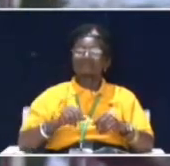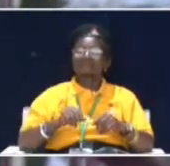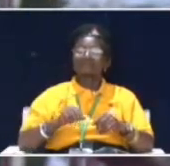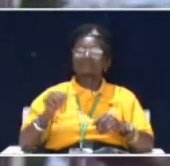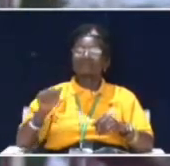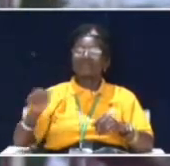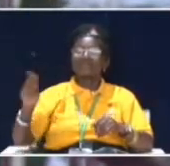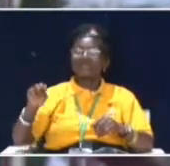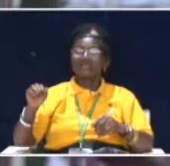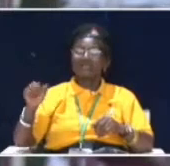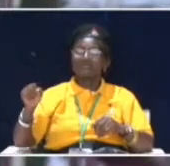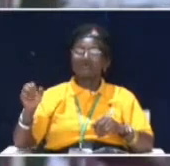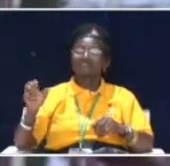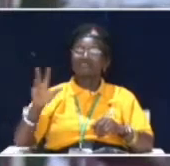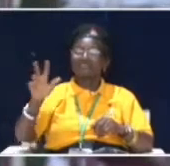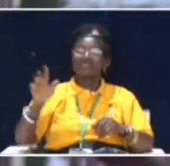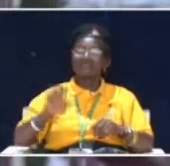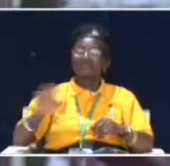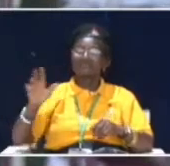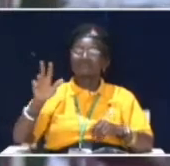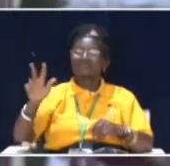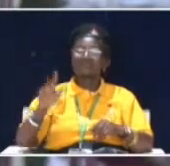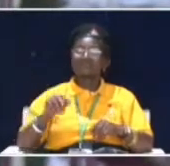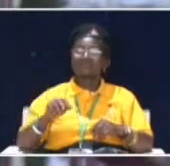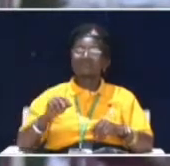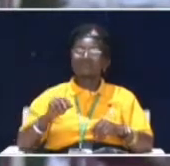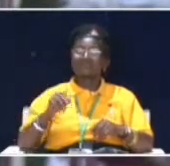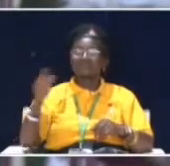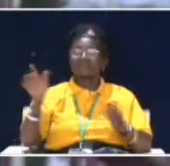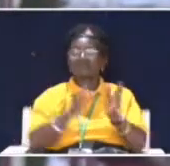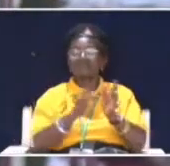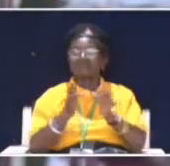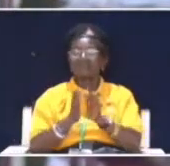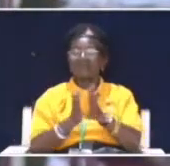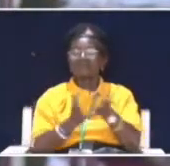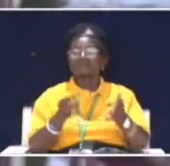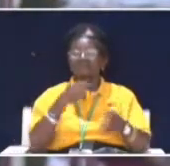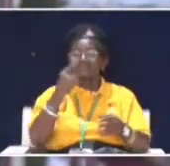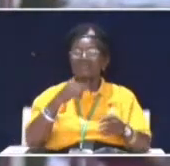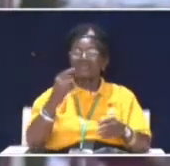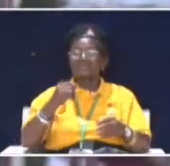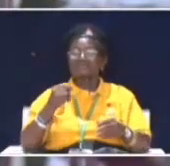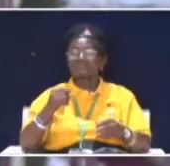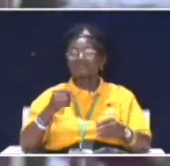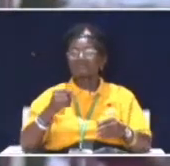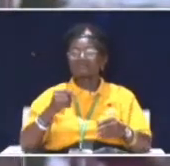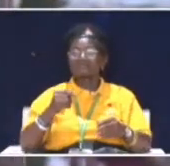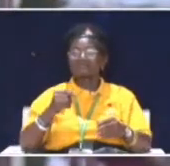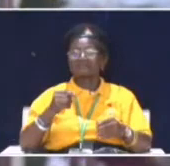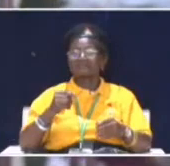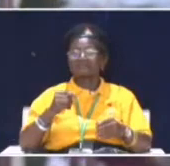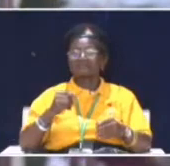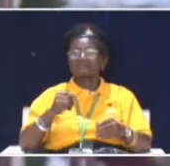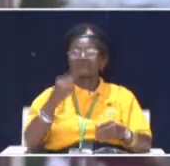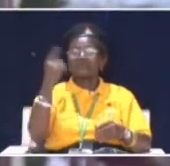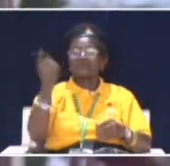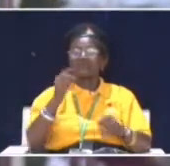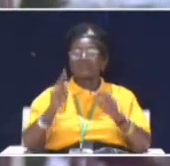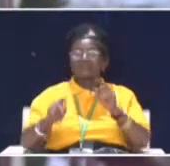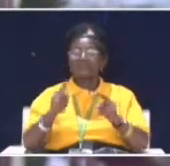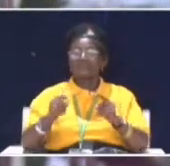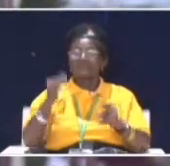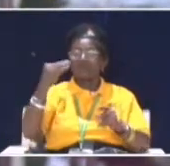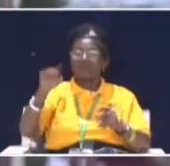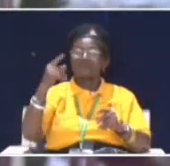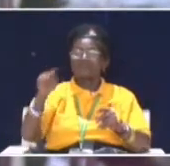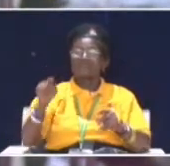verse 3. Amos ori keta ese keta. The Bible says, Bibeli wi pe, only people of the same